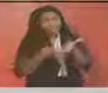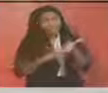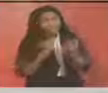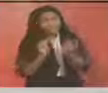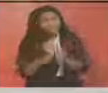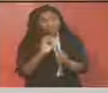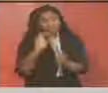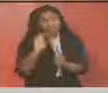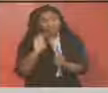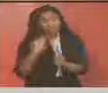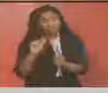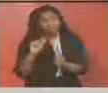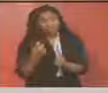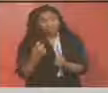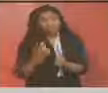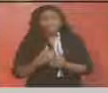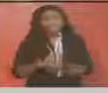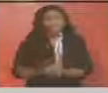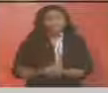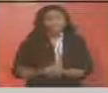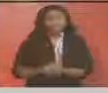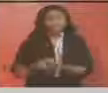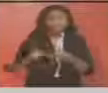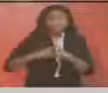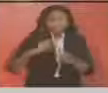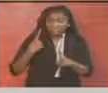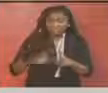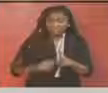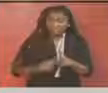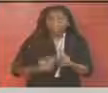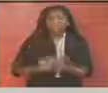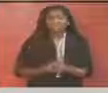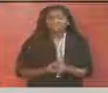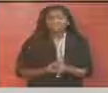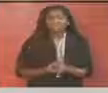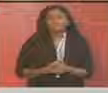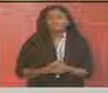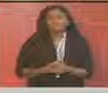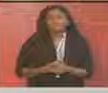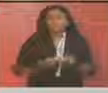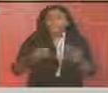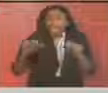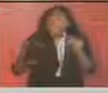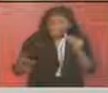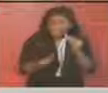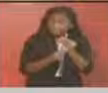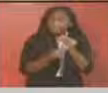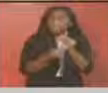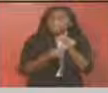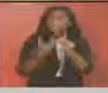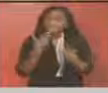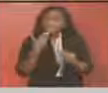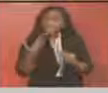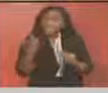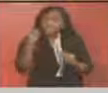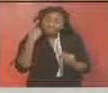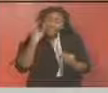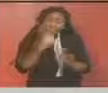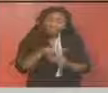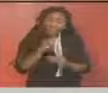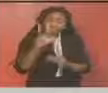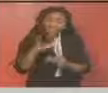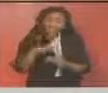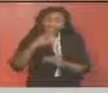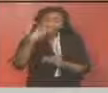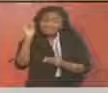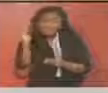note also goes on to ask COVAX for vaccines to cover 33%, and